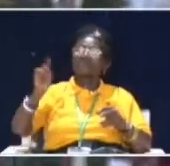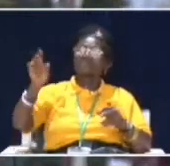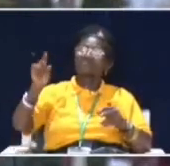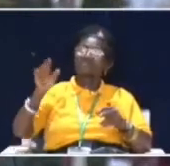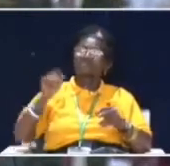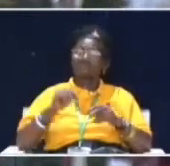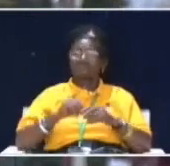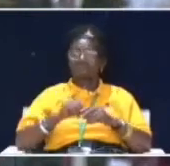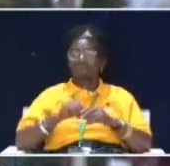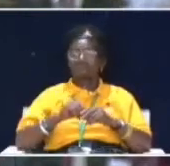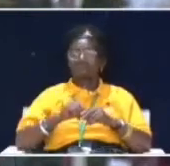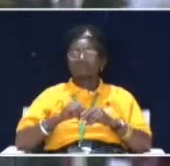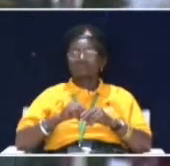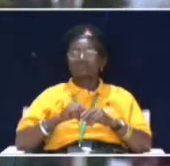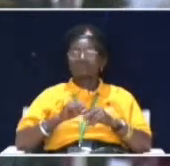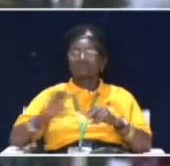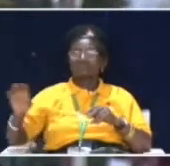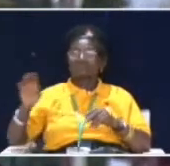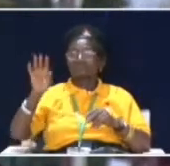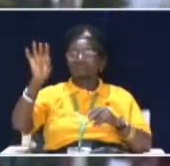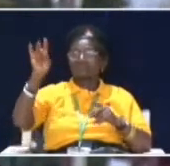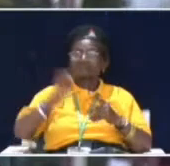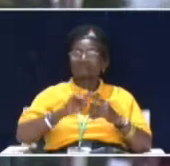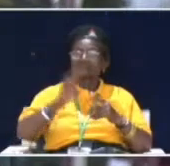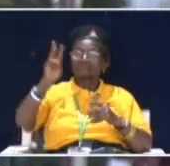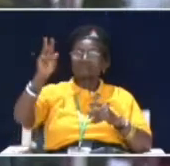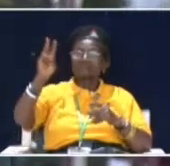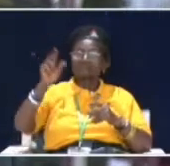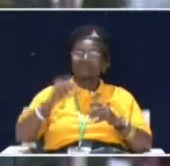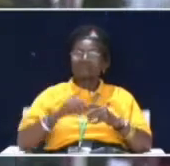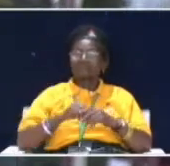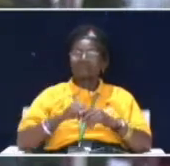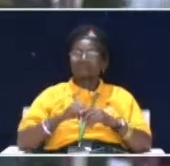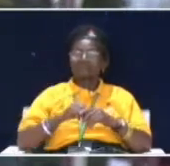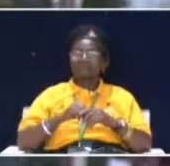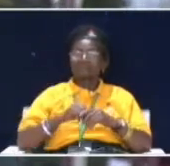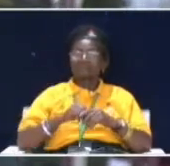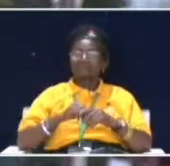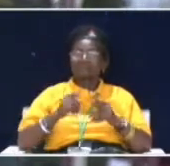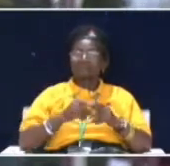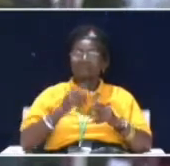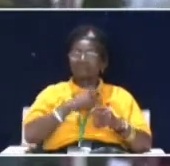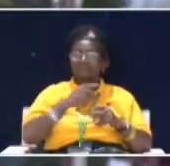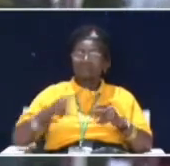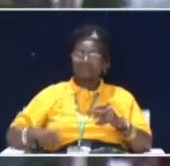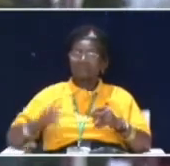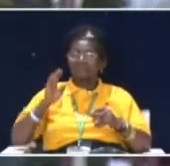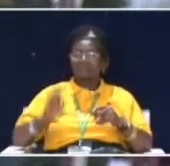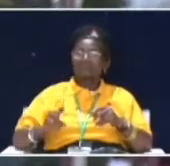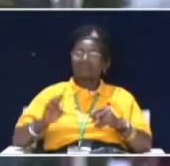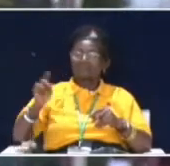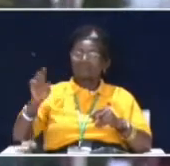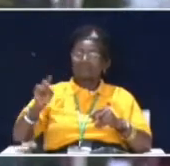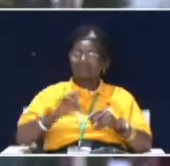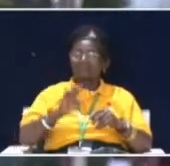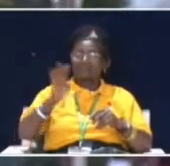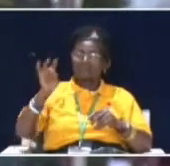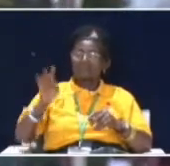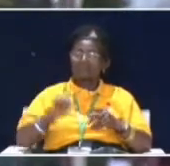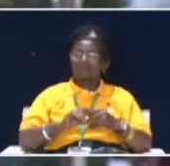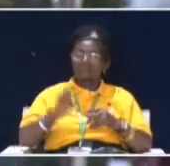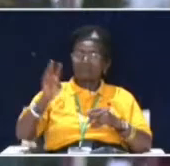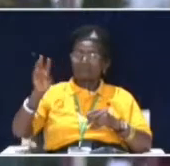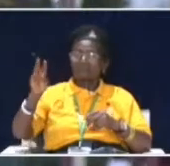ori 17. Verse 8 to 16. Ese kejo de 16. 1 Kings 17, 8 to 16. Iwe oba kini